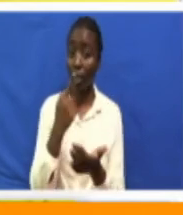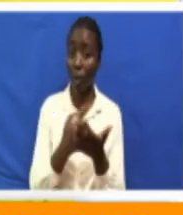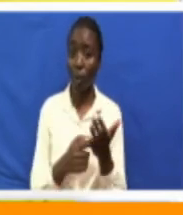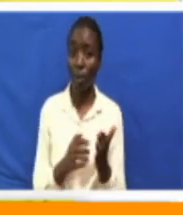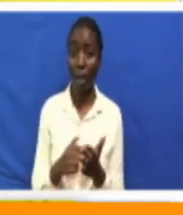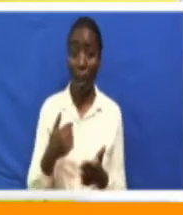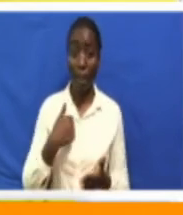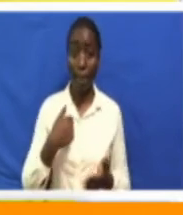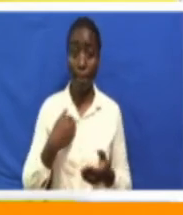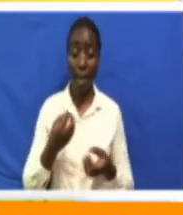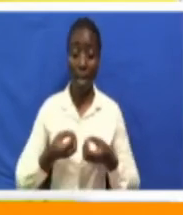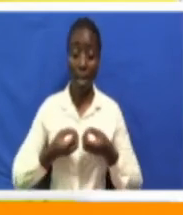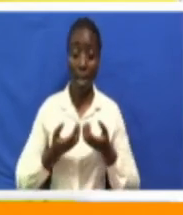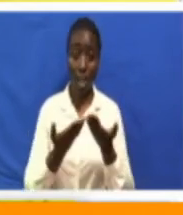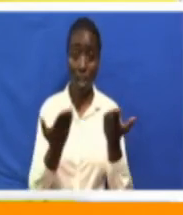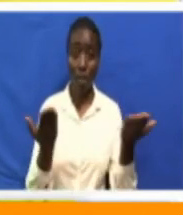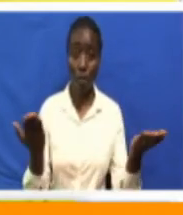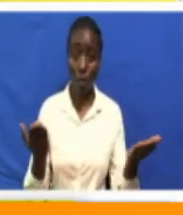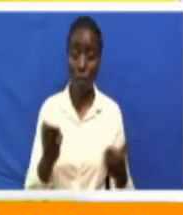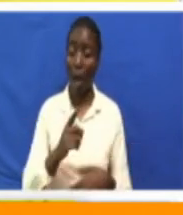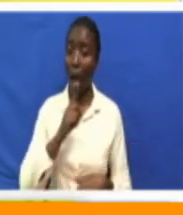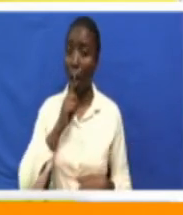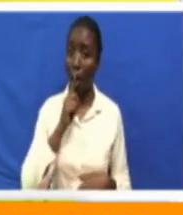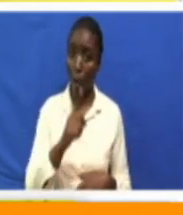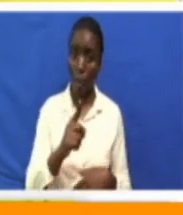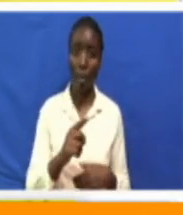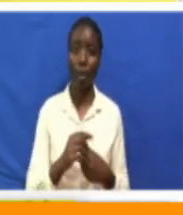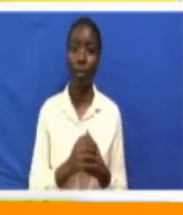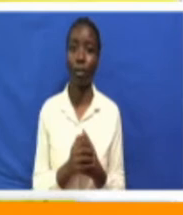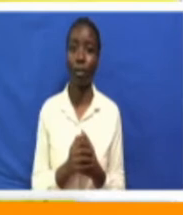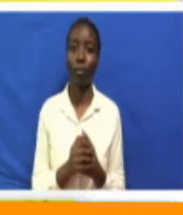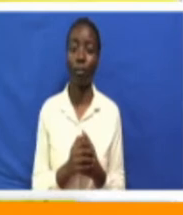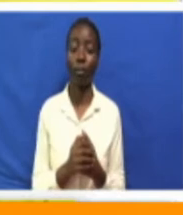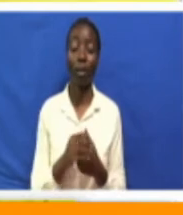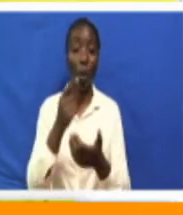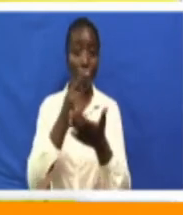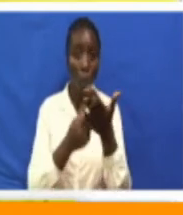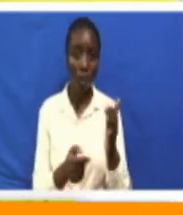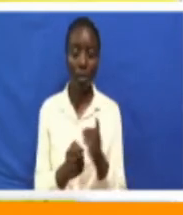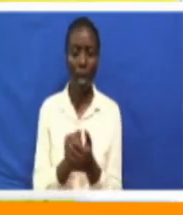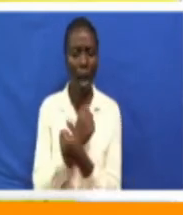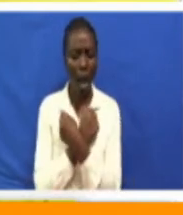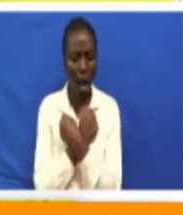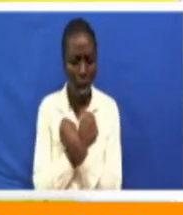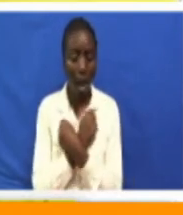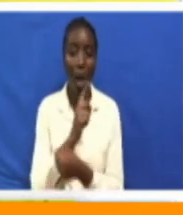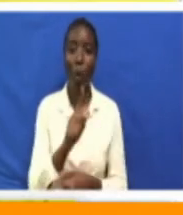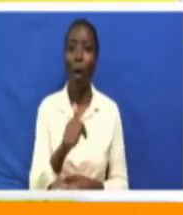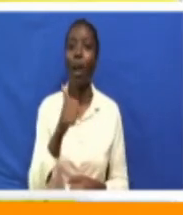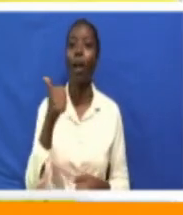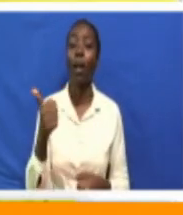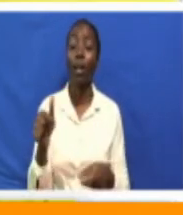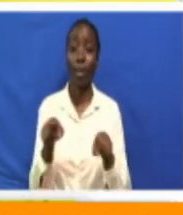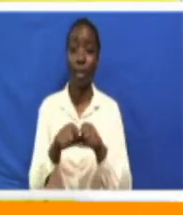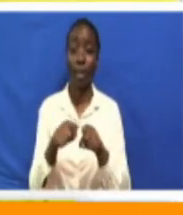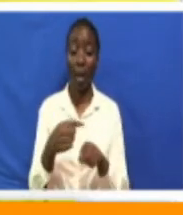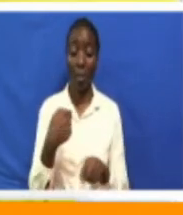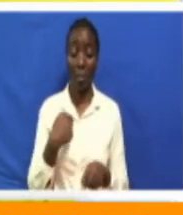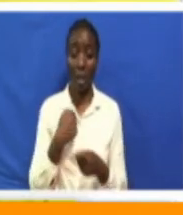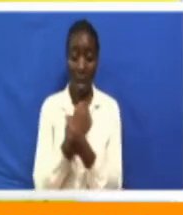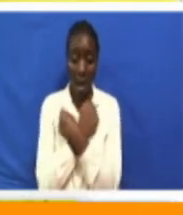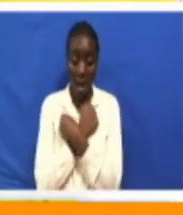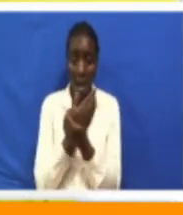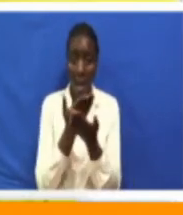I give you a new commandment love one another just as I have